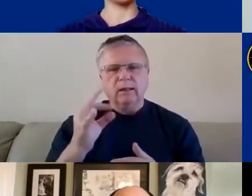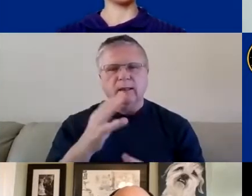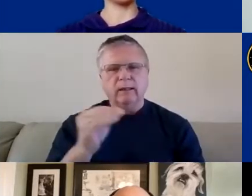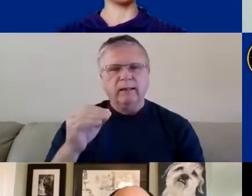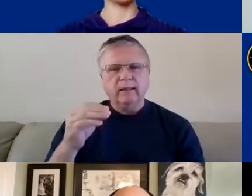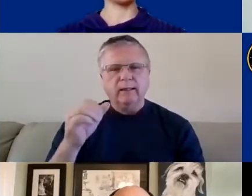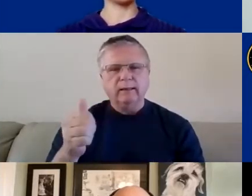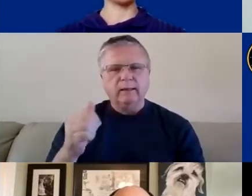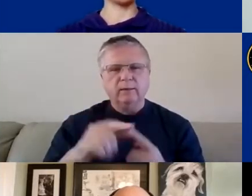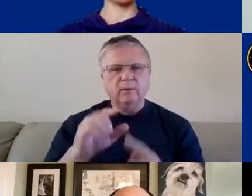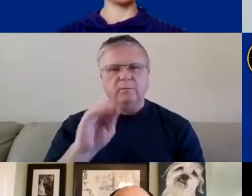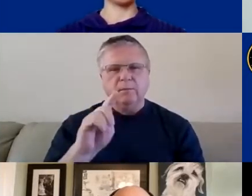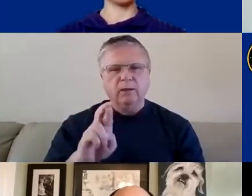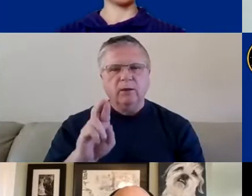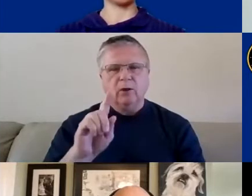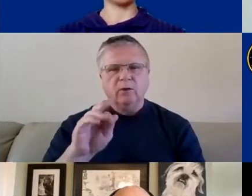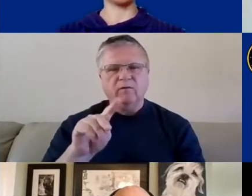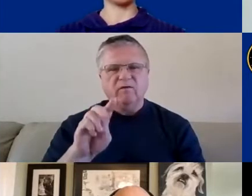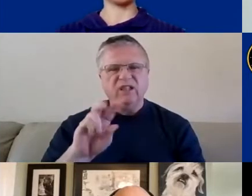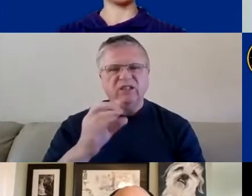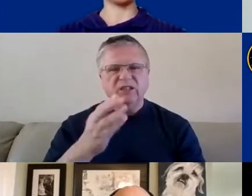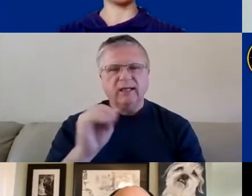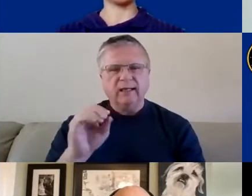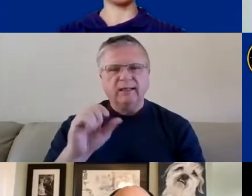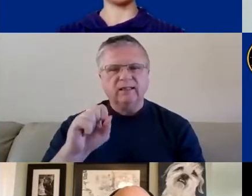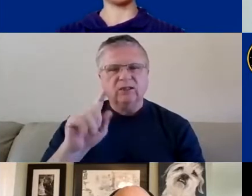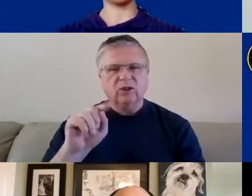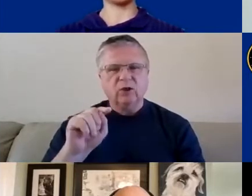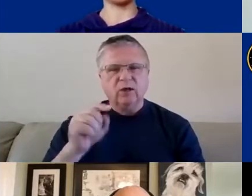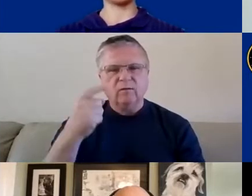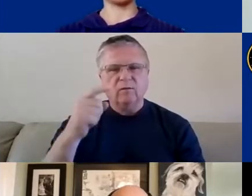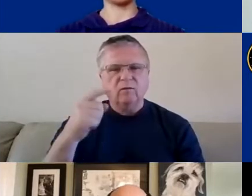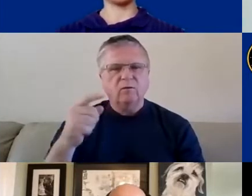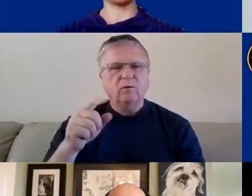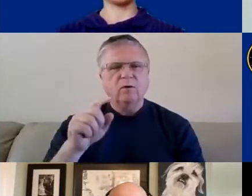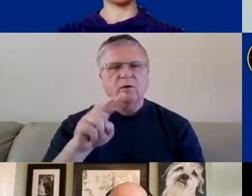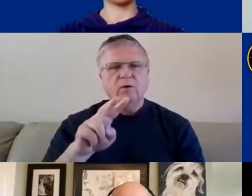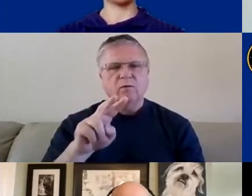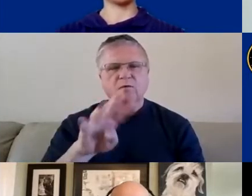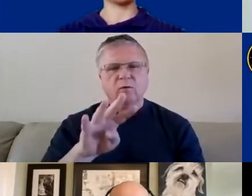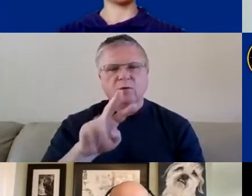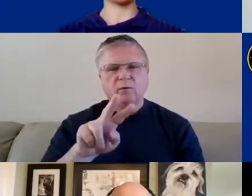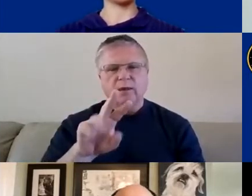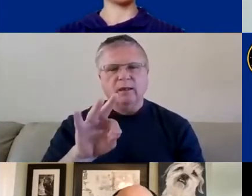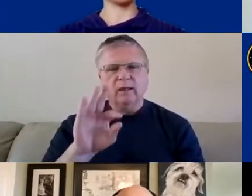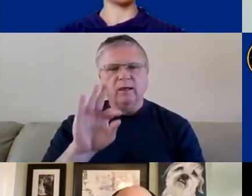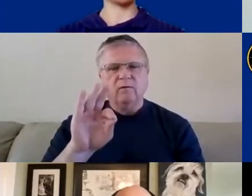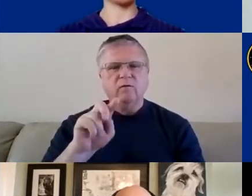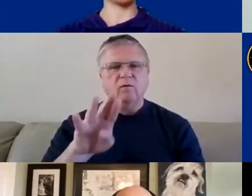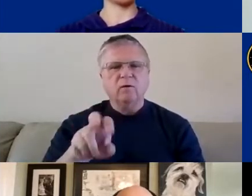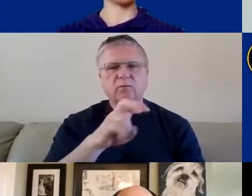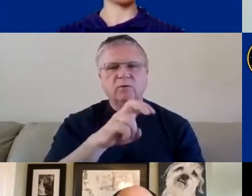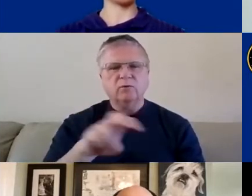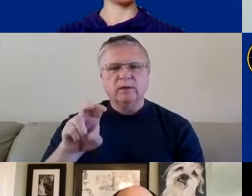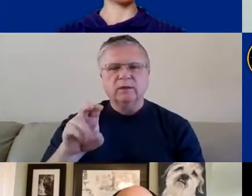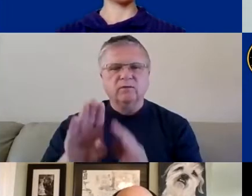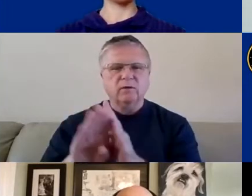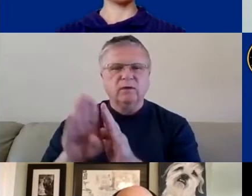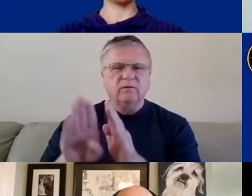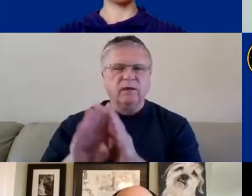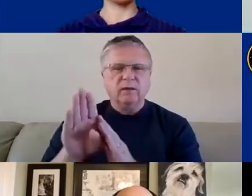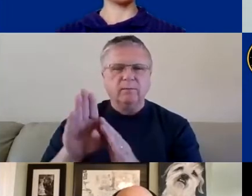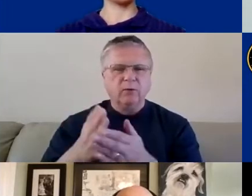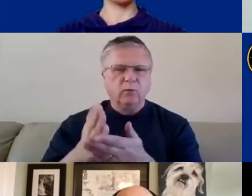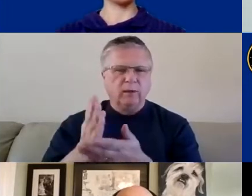Meyer, Unkovich, and Scott on behalf of 429 Forbes for the transfer of development